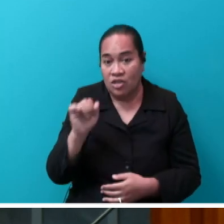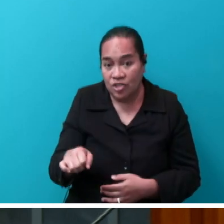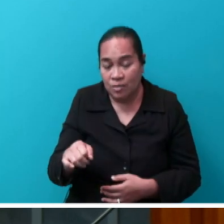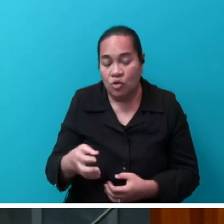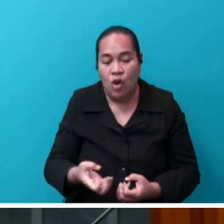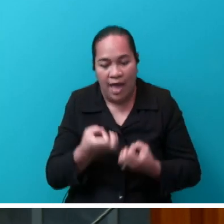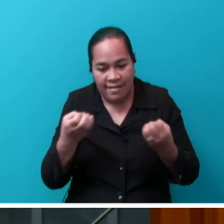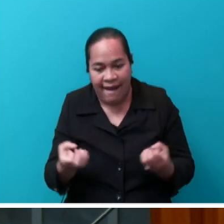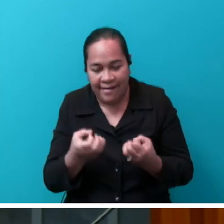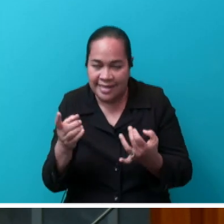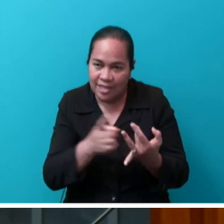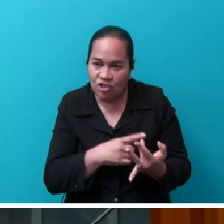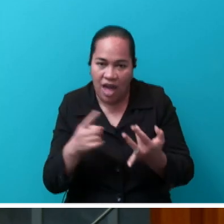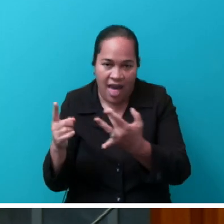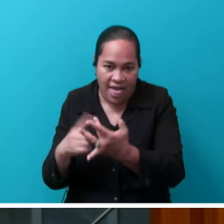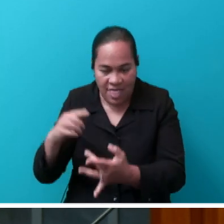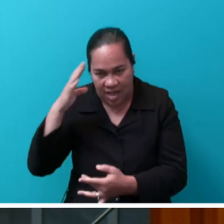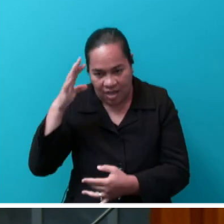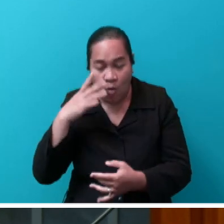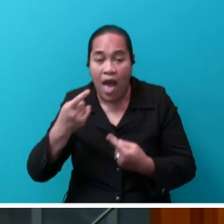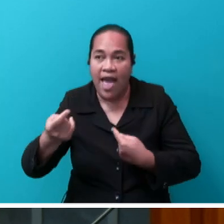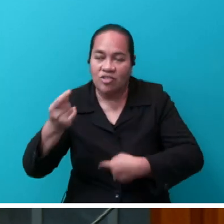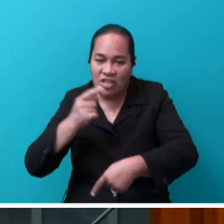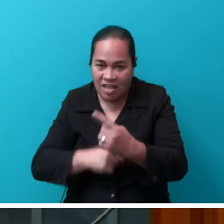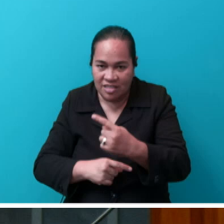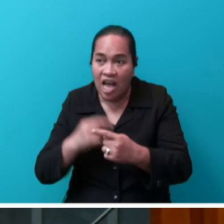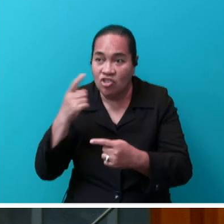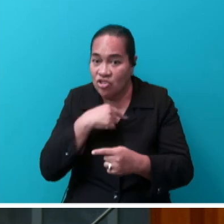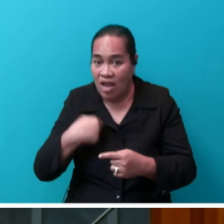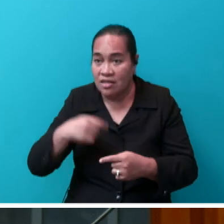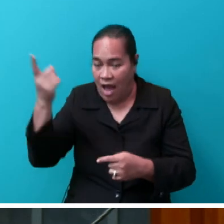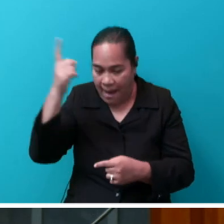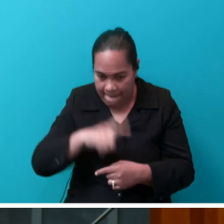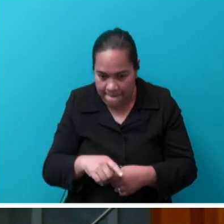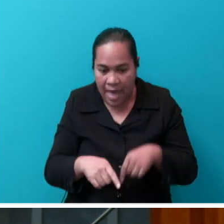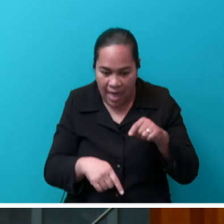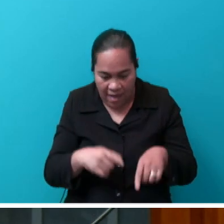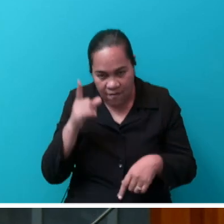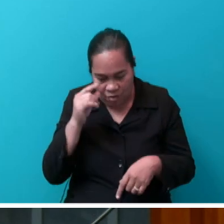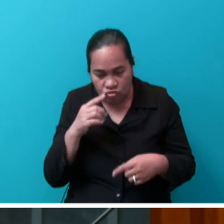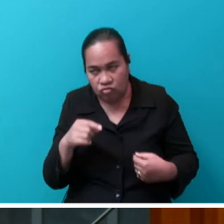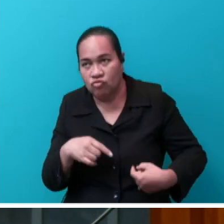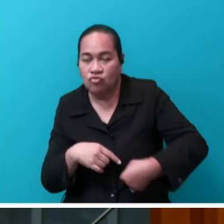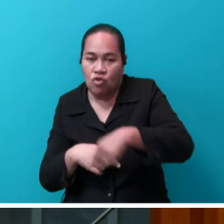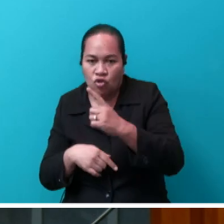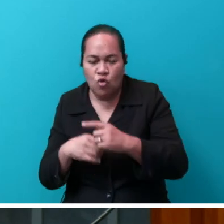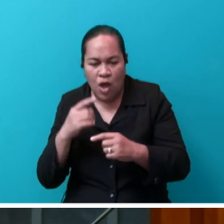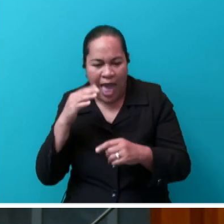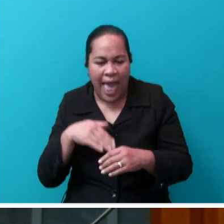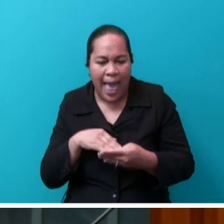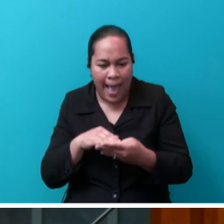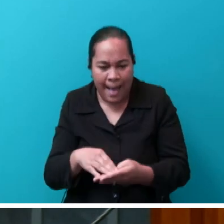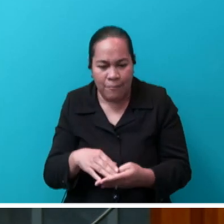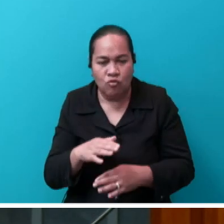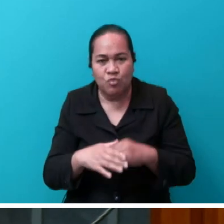other's culture through the cultural exchange program. The exchange scheme will help break down stereotypes and helps in